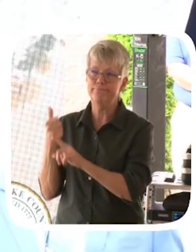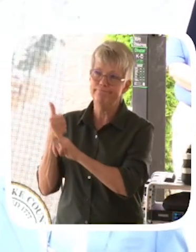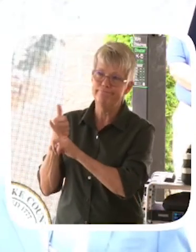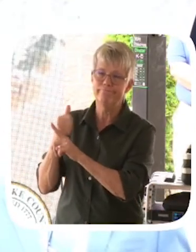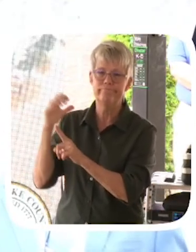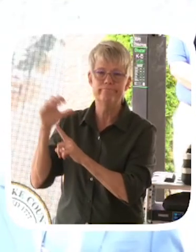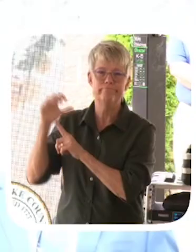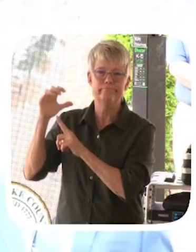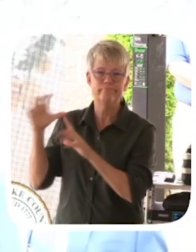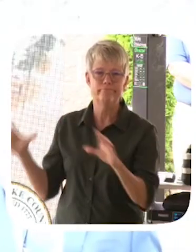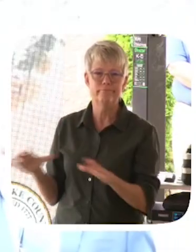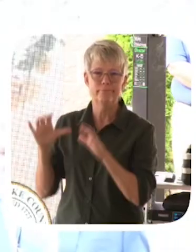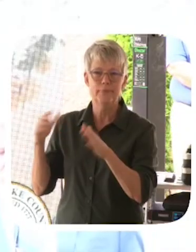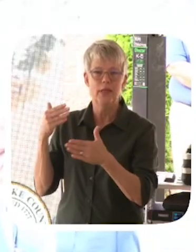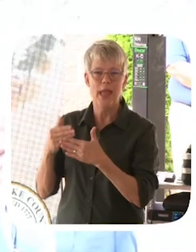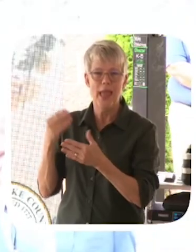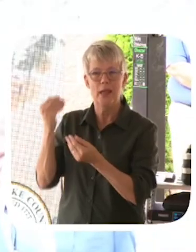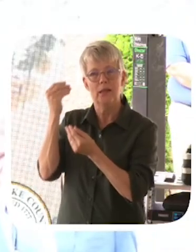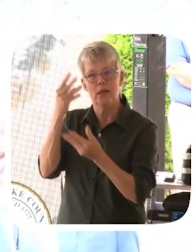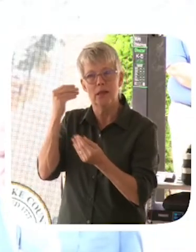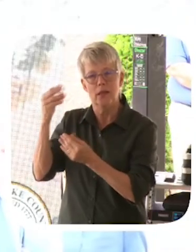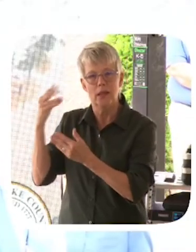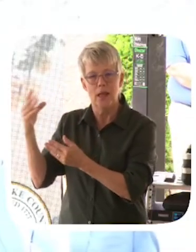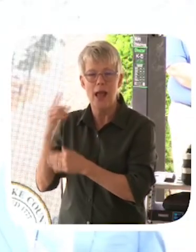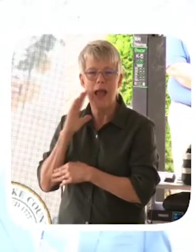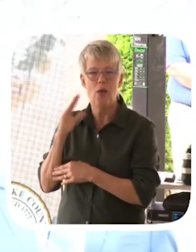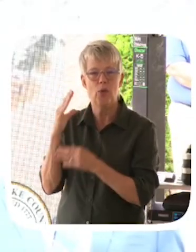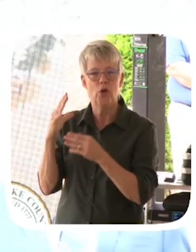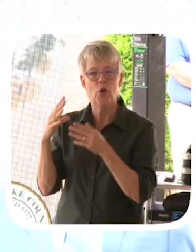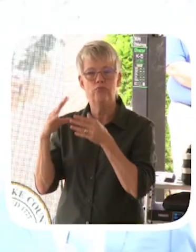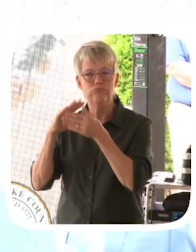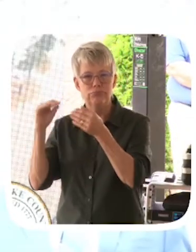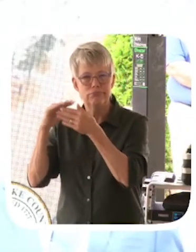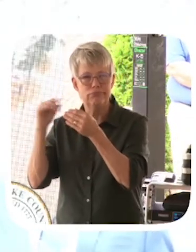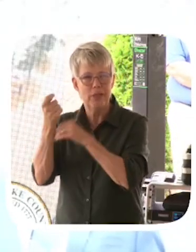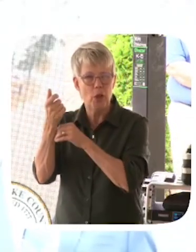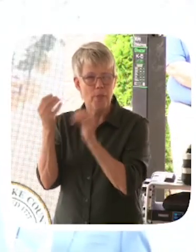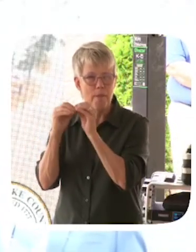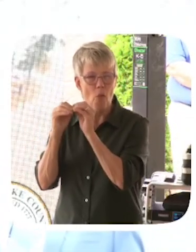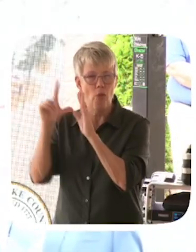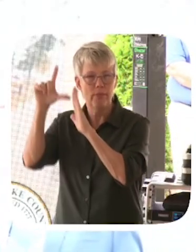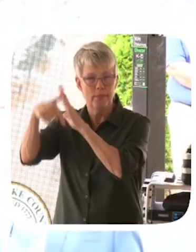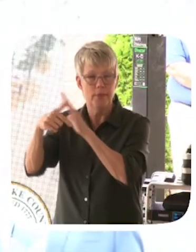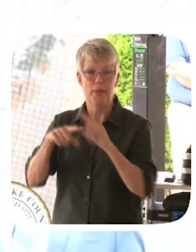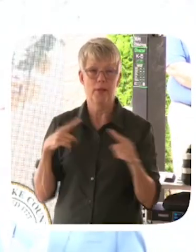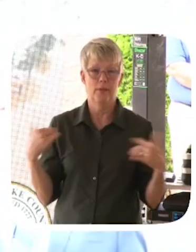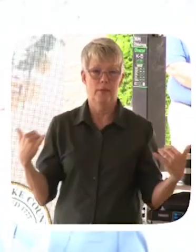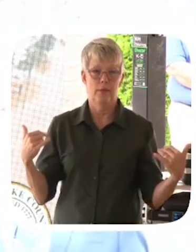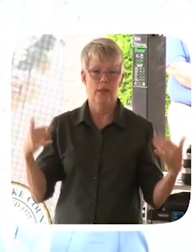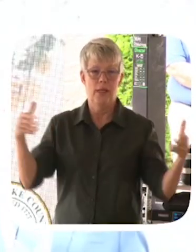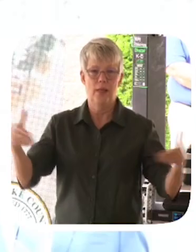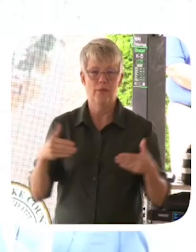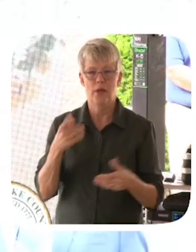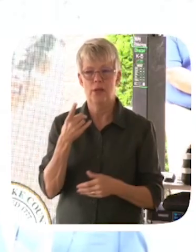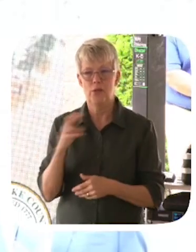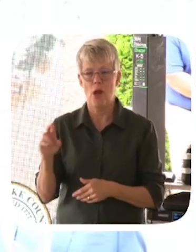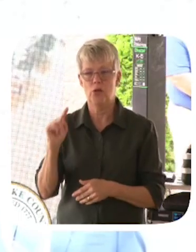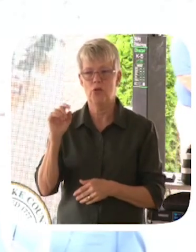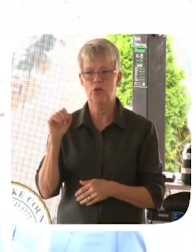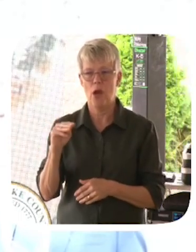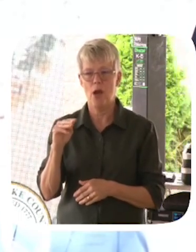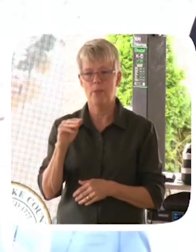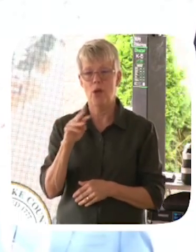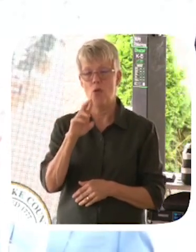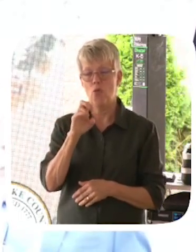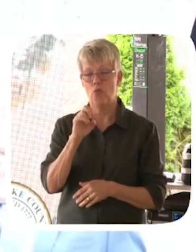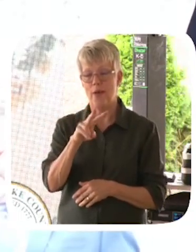all that he does to keep us informed. I'll say just a little bit more about that a little later. Right now, I want to invite Dr. Tom Bland, Reverend